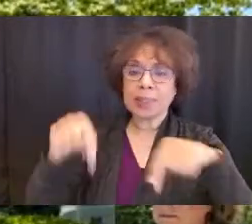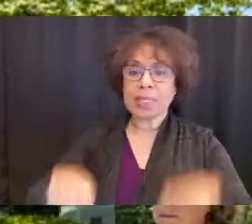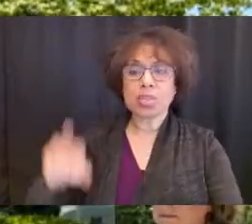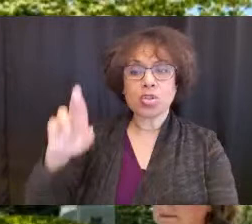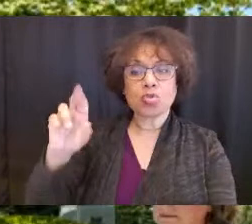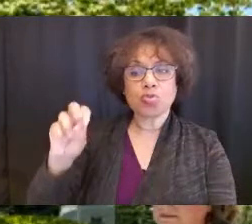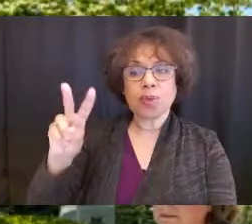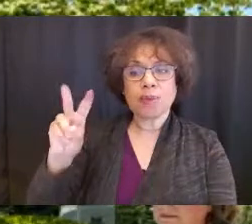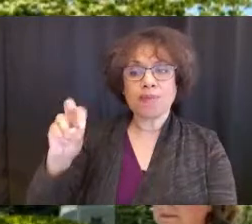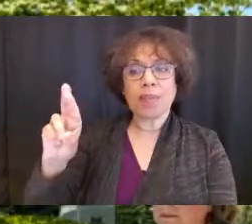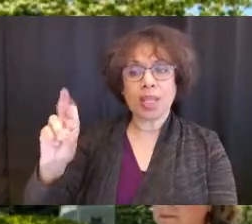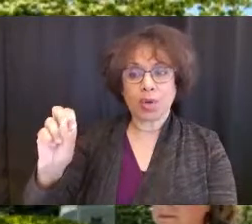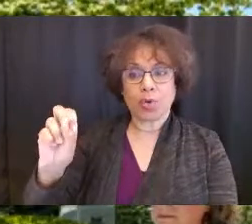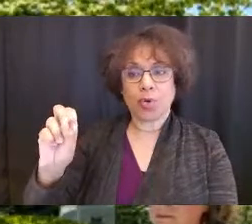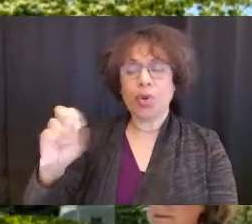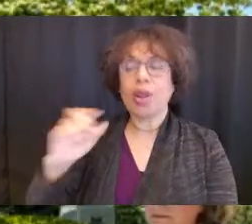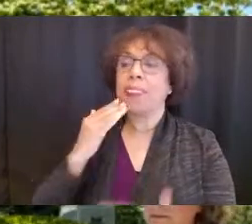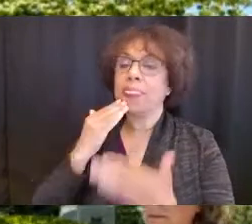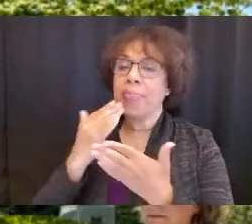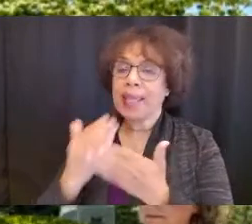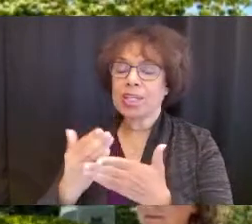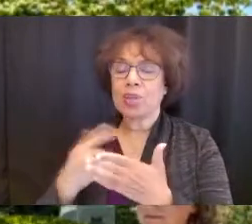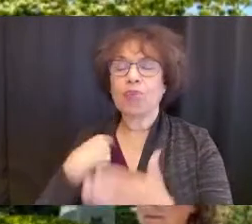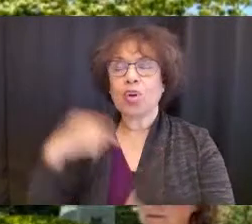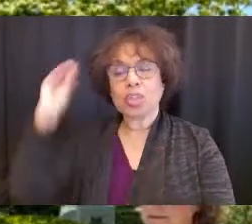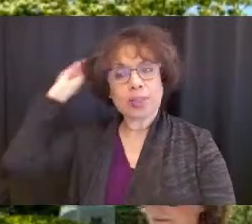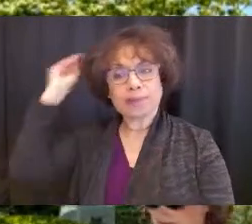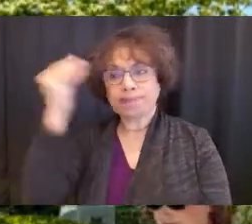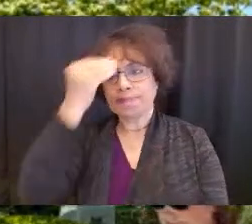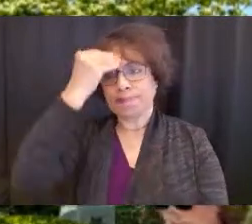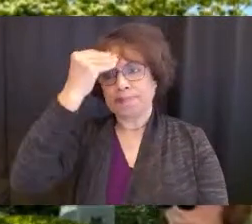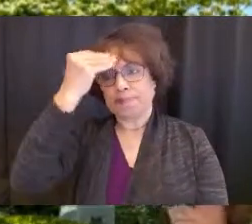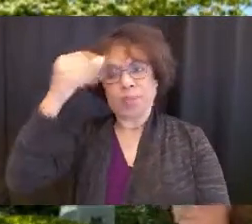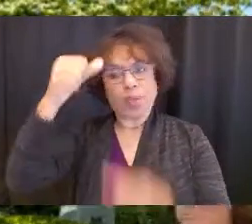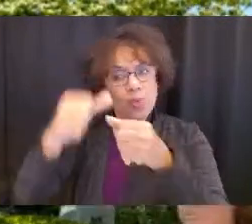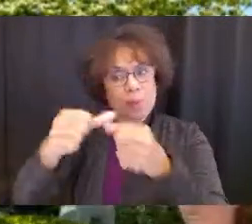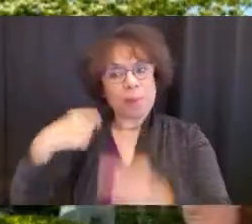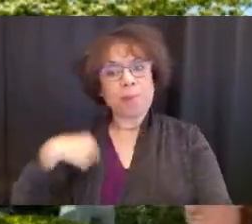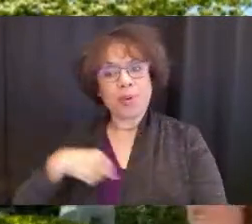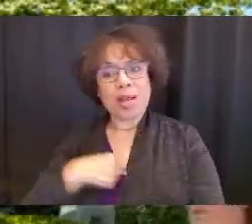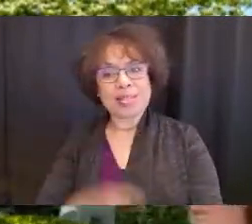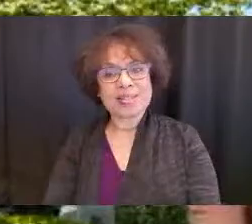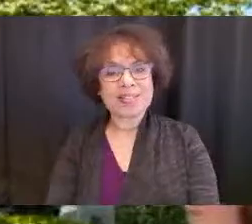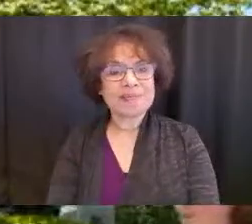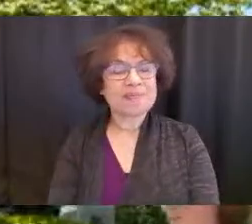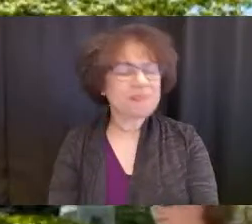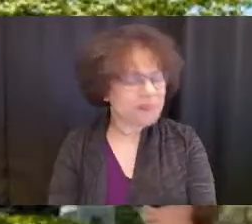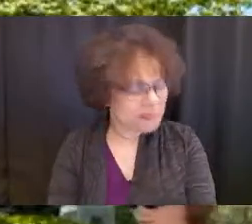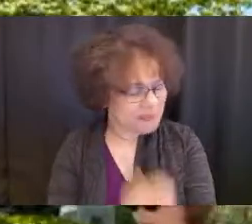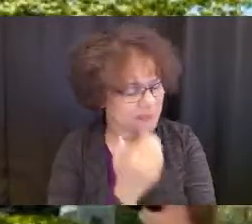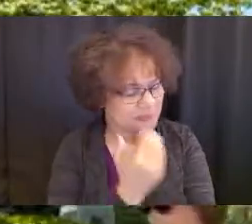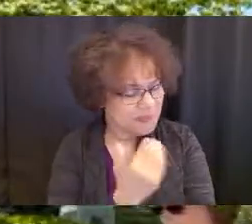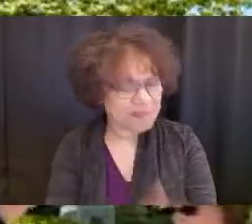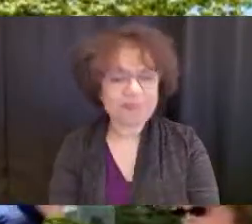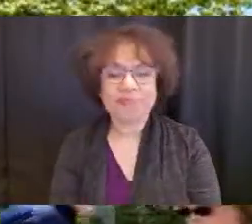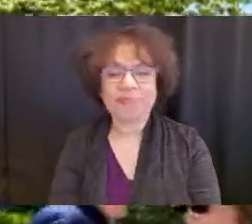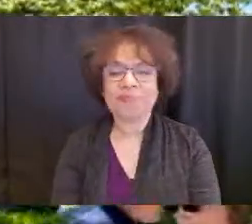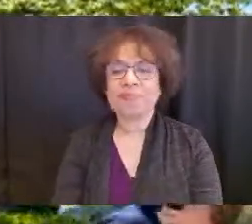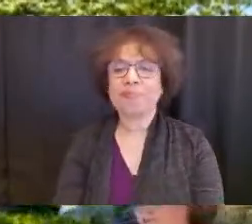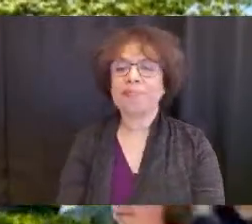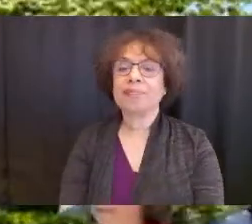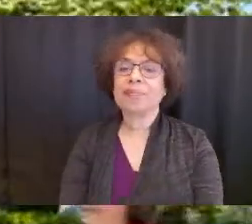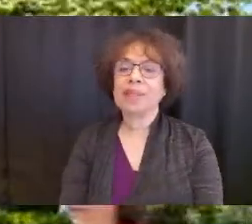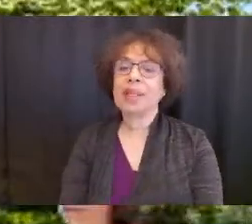appreciate everything you do to keep this in the forefront. Thank you. Thank you. Thank you so much, Mark. Thank you so much,